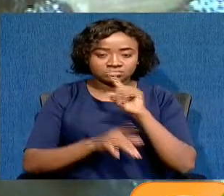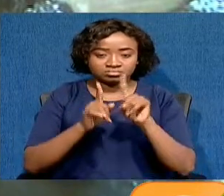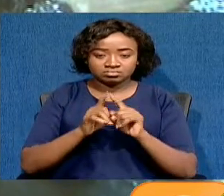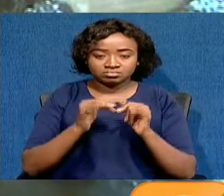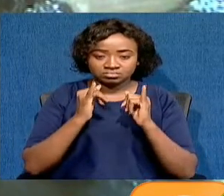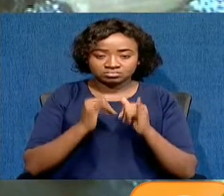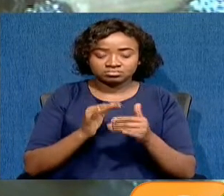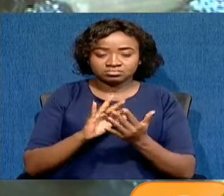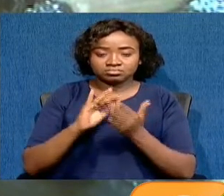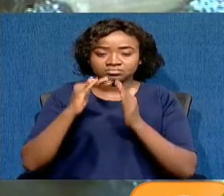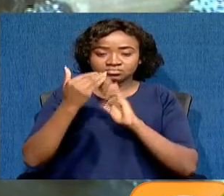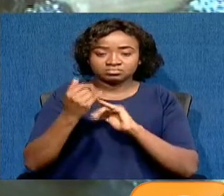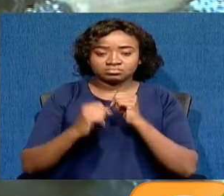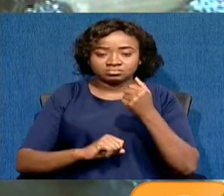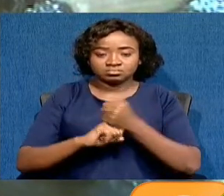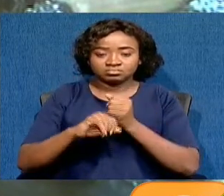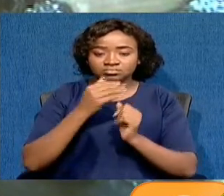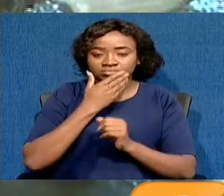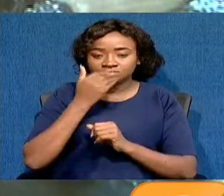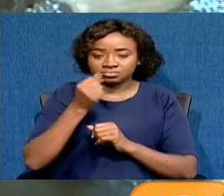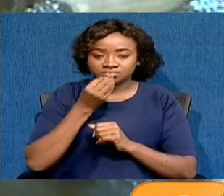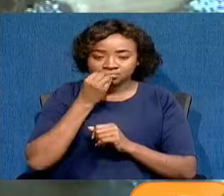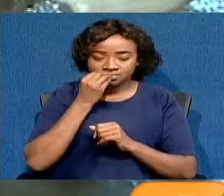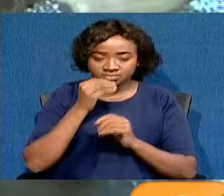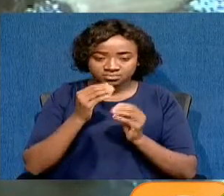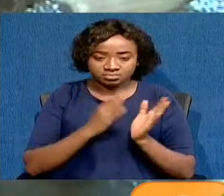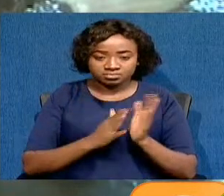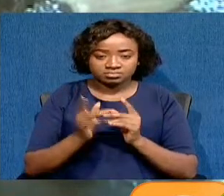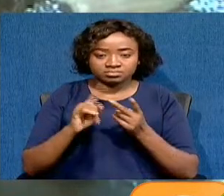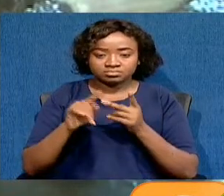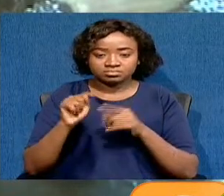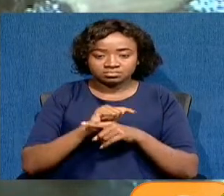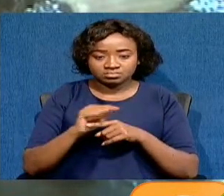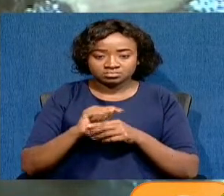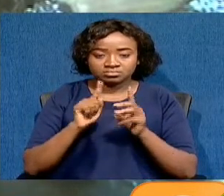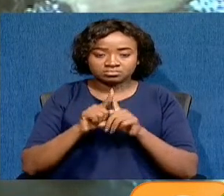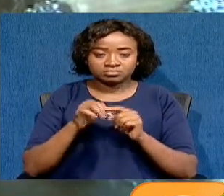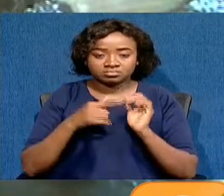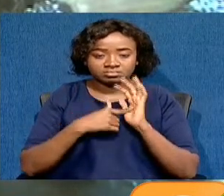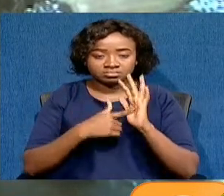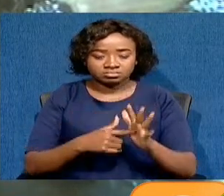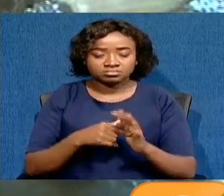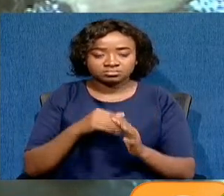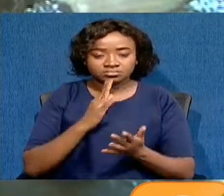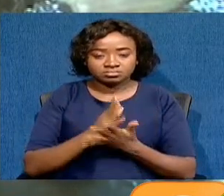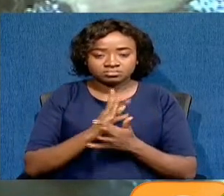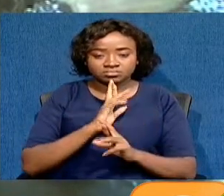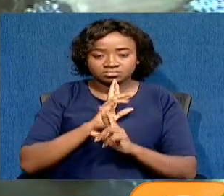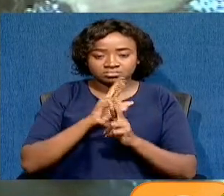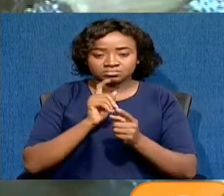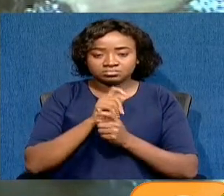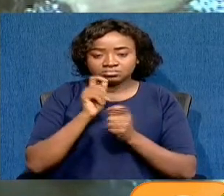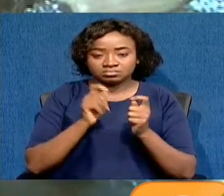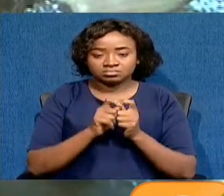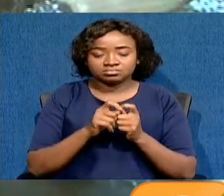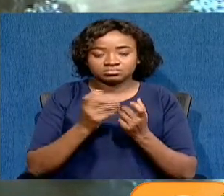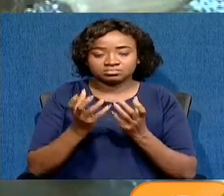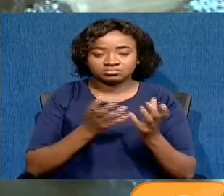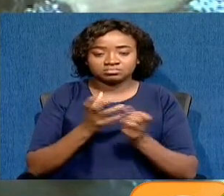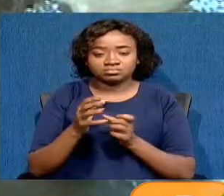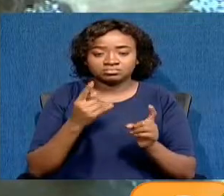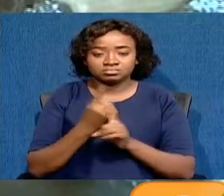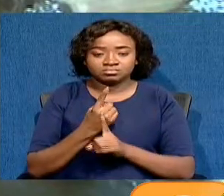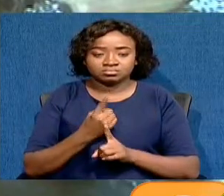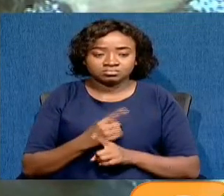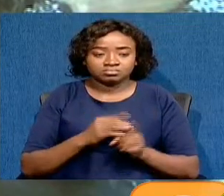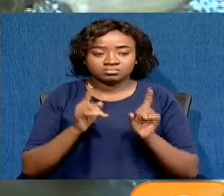combining better nutrition, training and sustainable forages is beginning to show results, especially among smallholders. Our